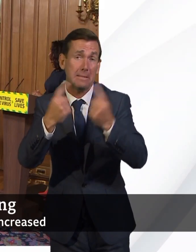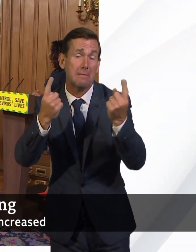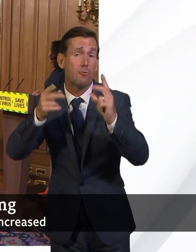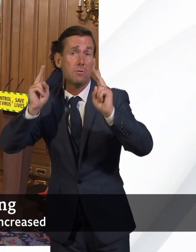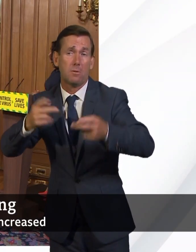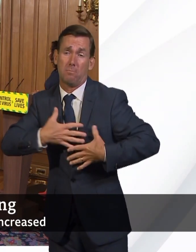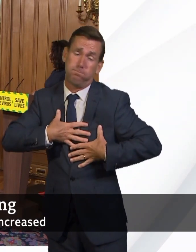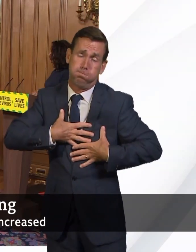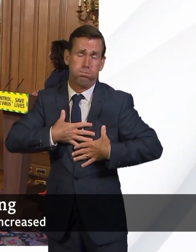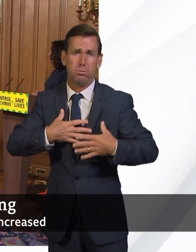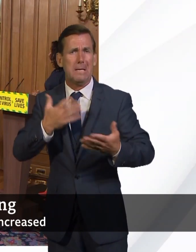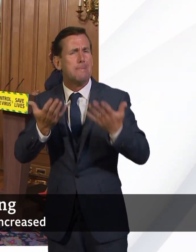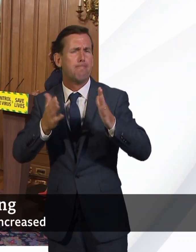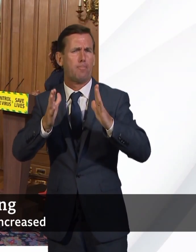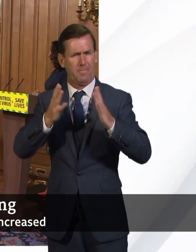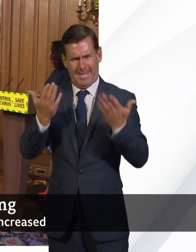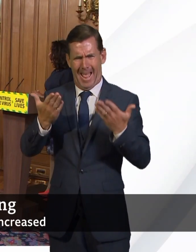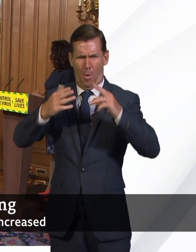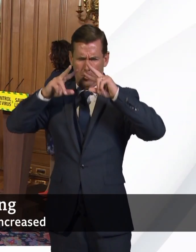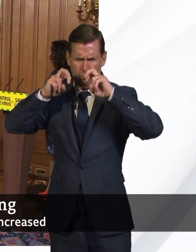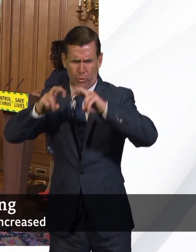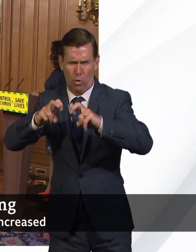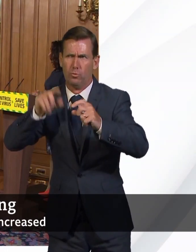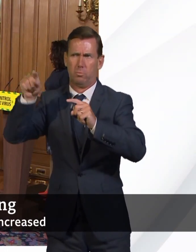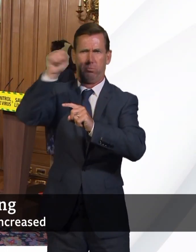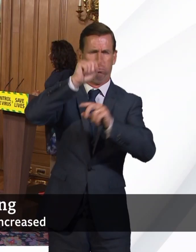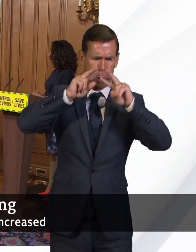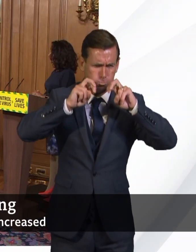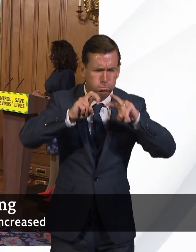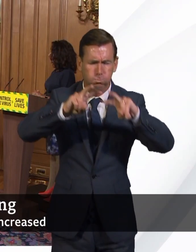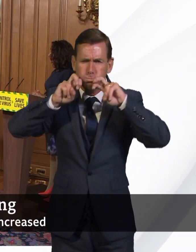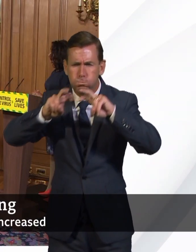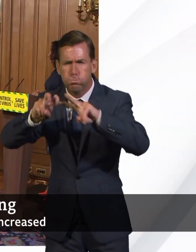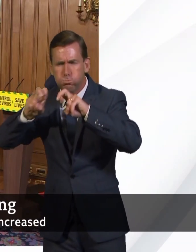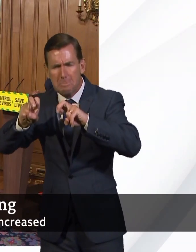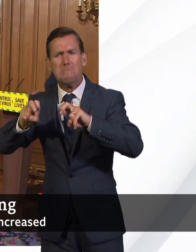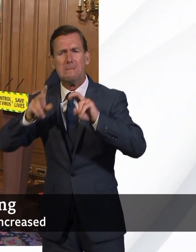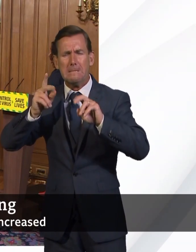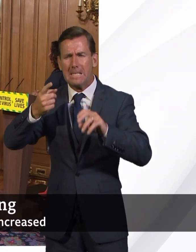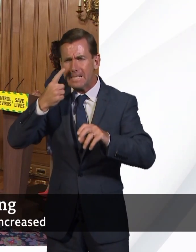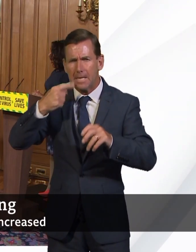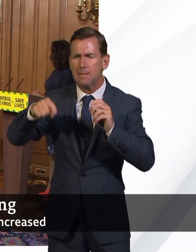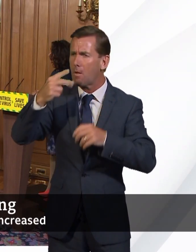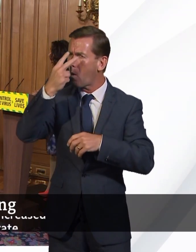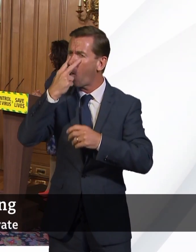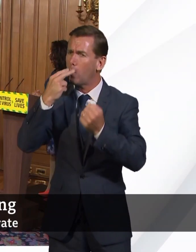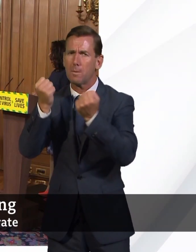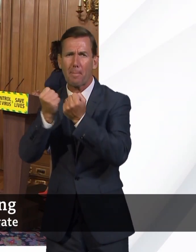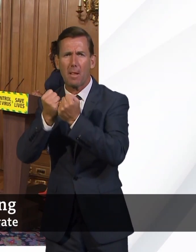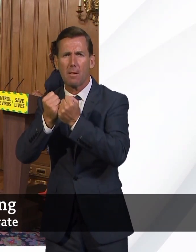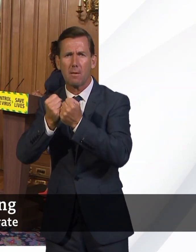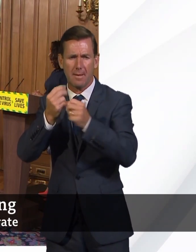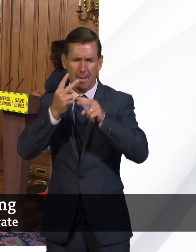in this, and there is additional work currently ongoing to look to see how older people and individuals from care homes have